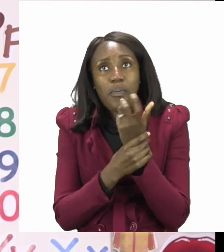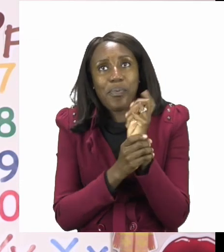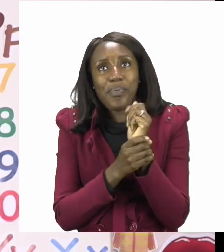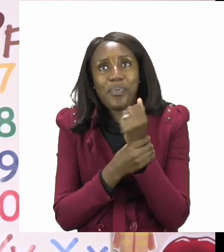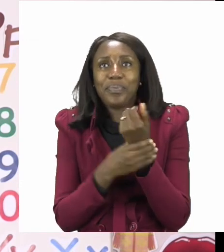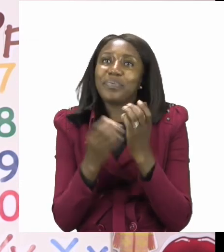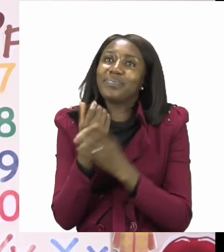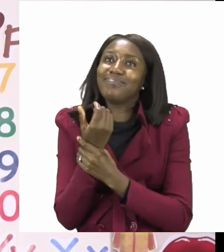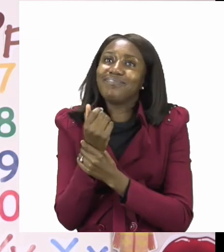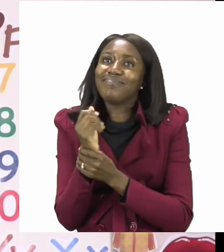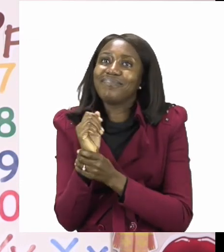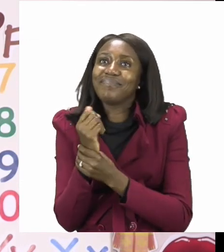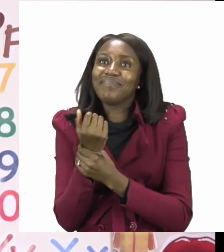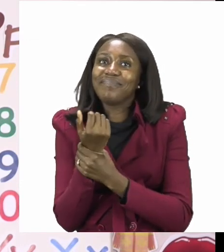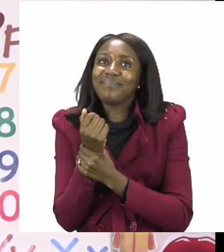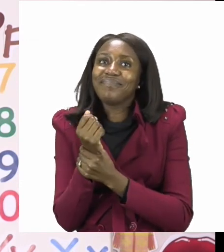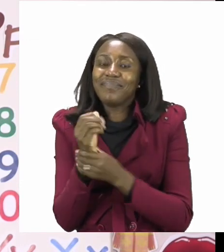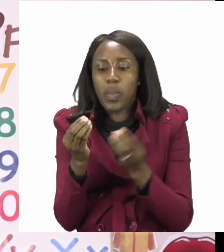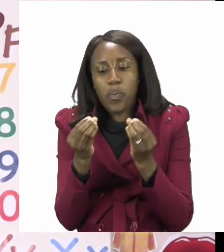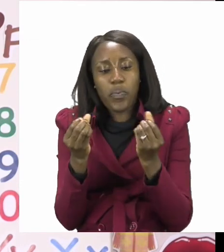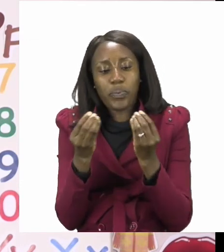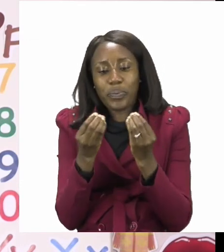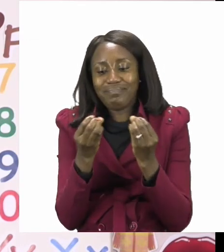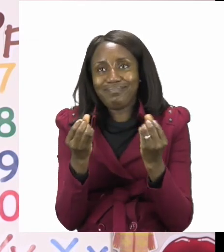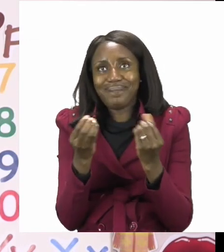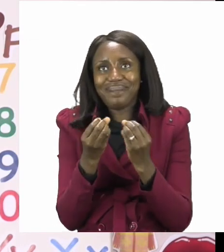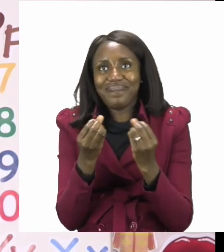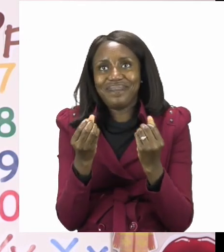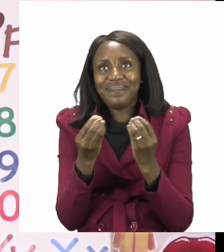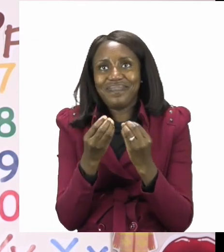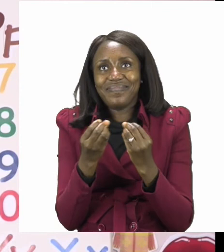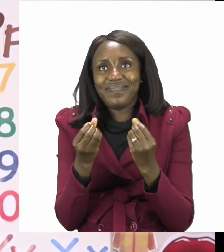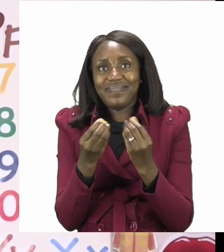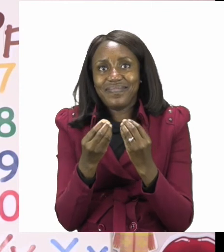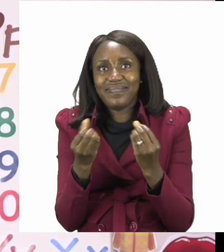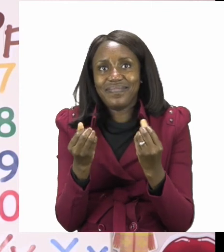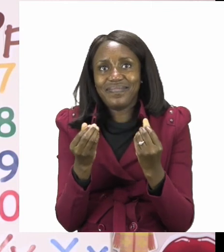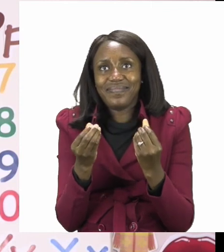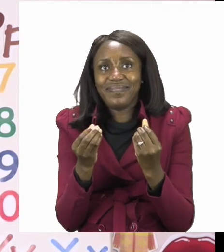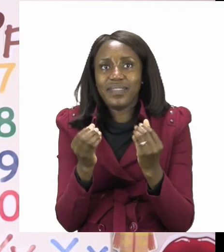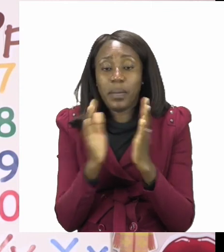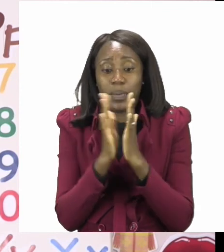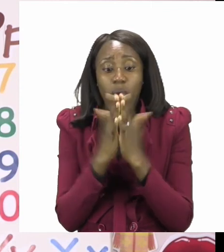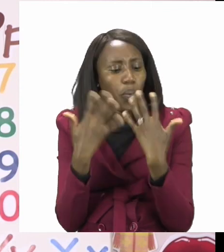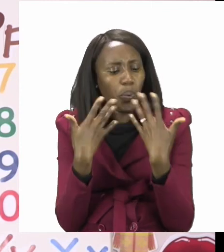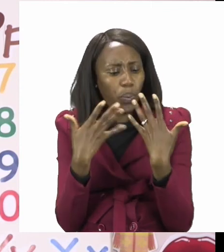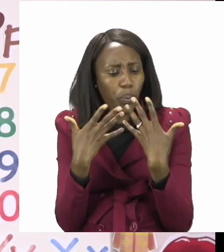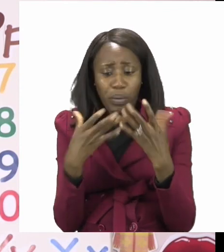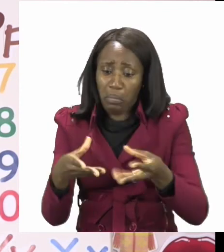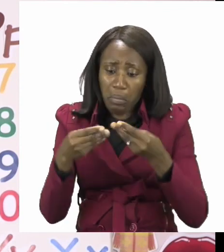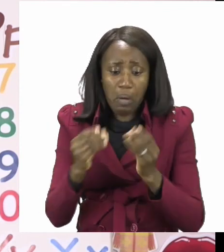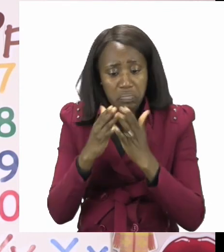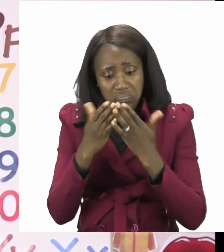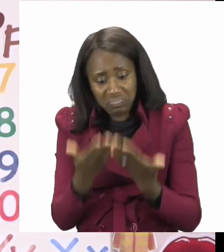our wrists, and our fingertips too. Please make sure that your hands are dry before